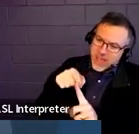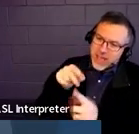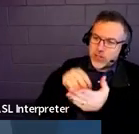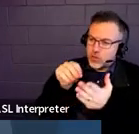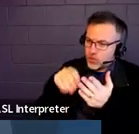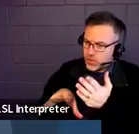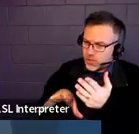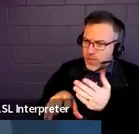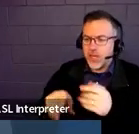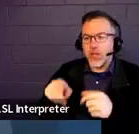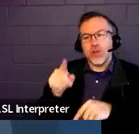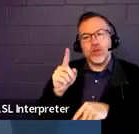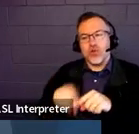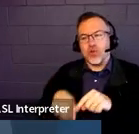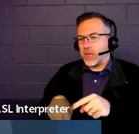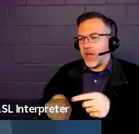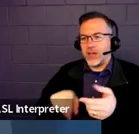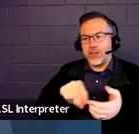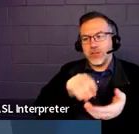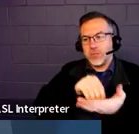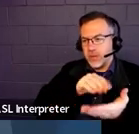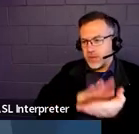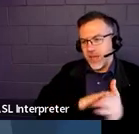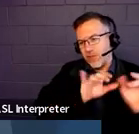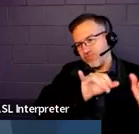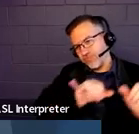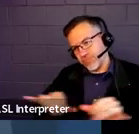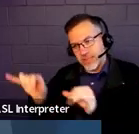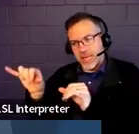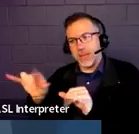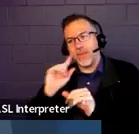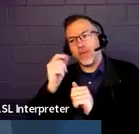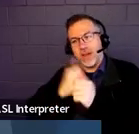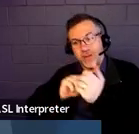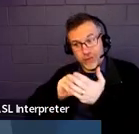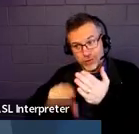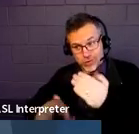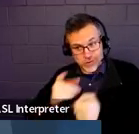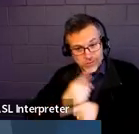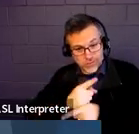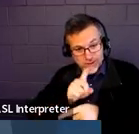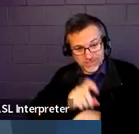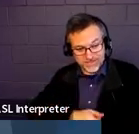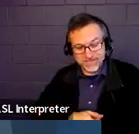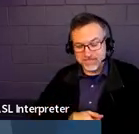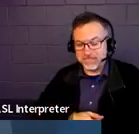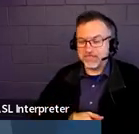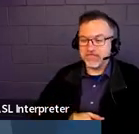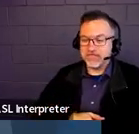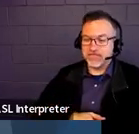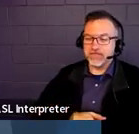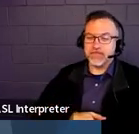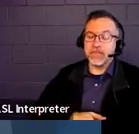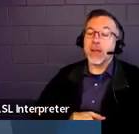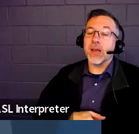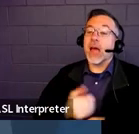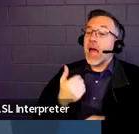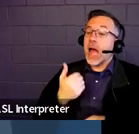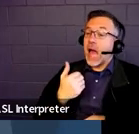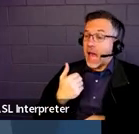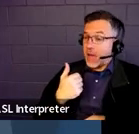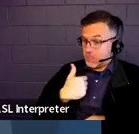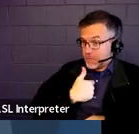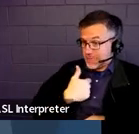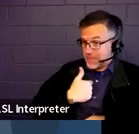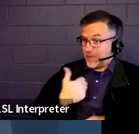same brush for each and every student, right? So I had a student with